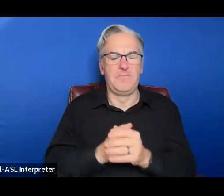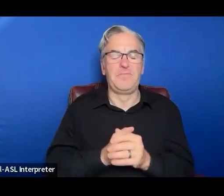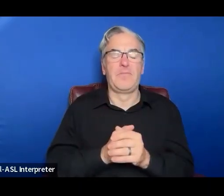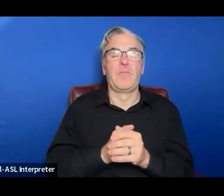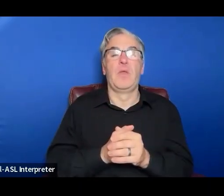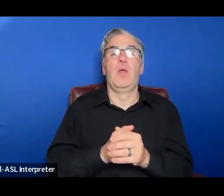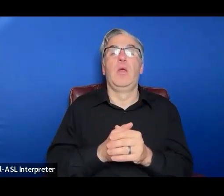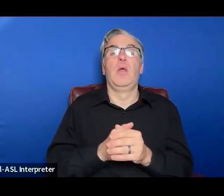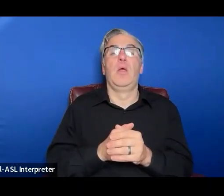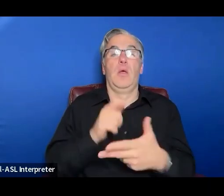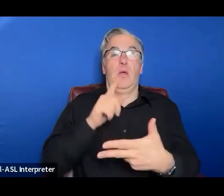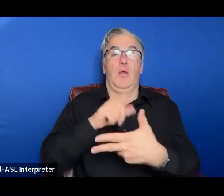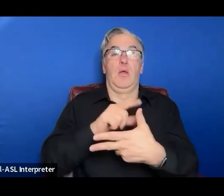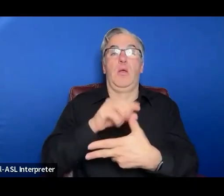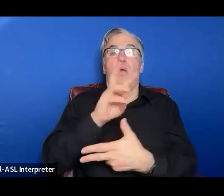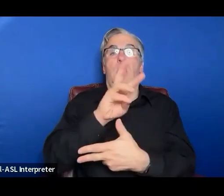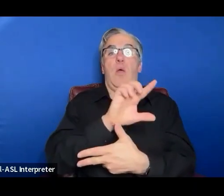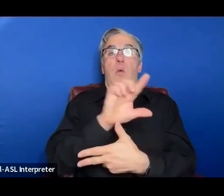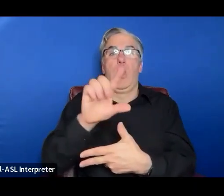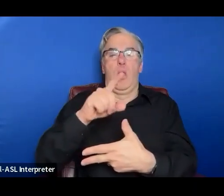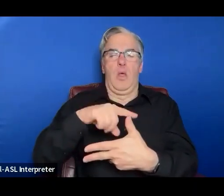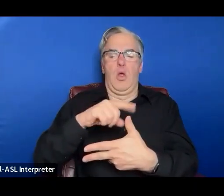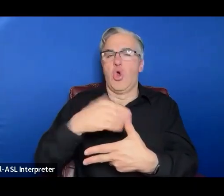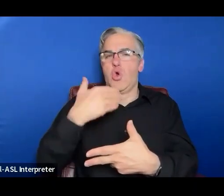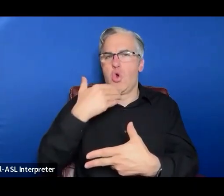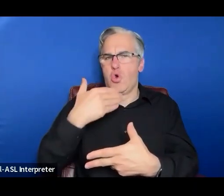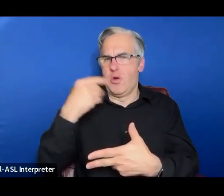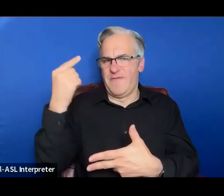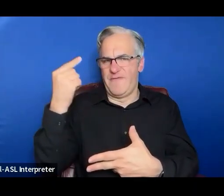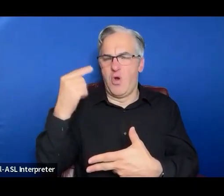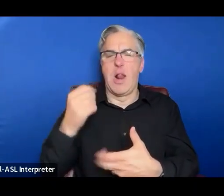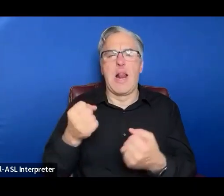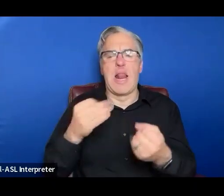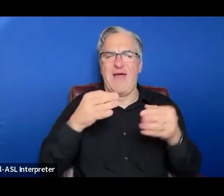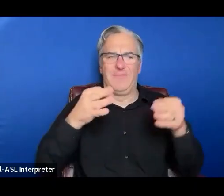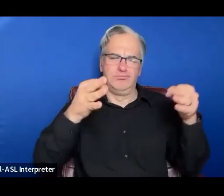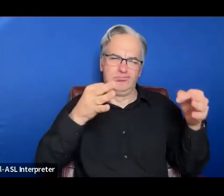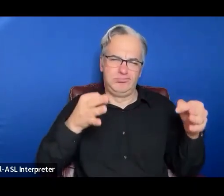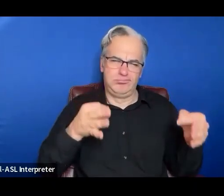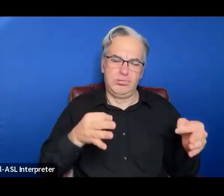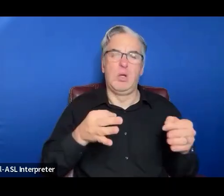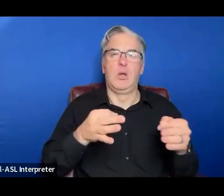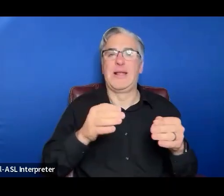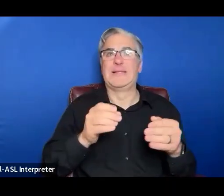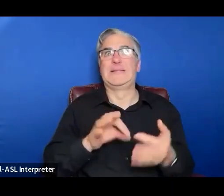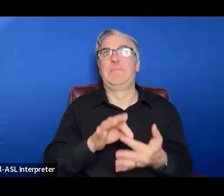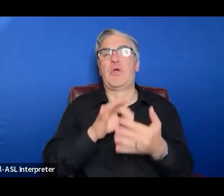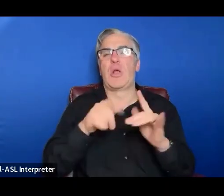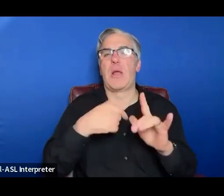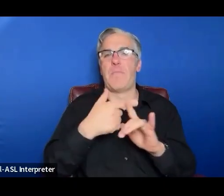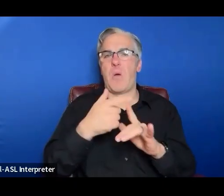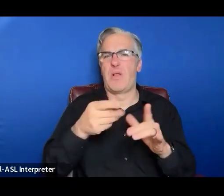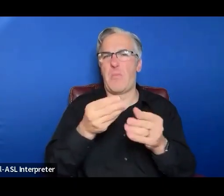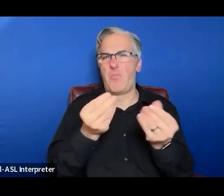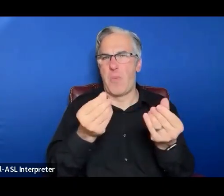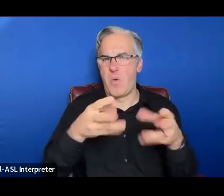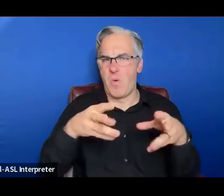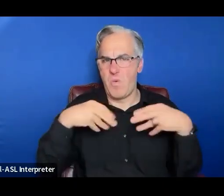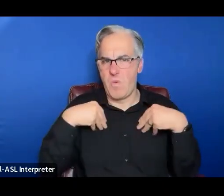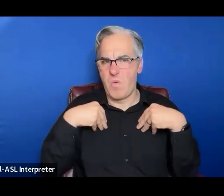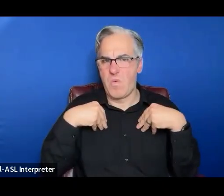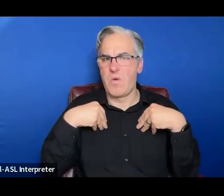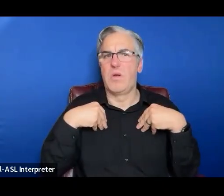course, they are good because you can have lots of instructions, especially about real estate. Sometimes